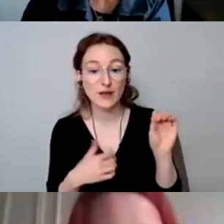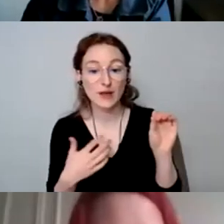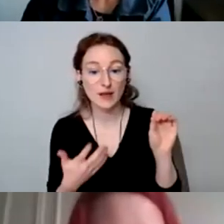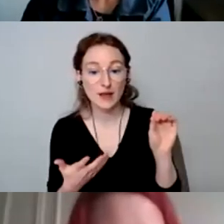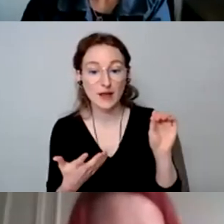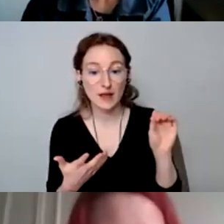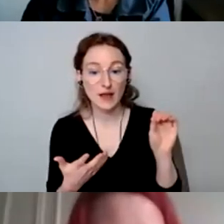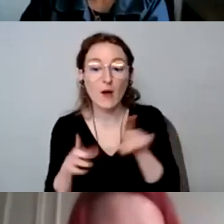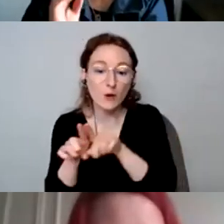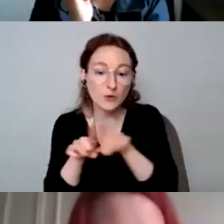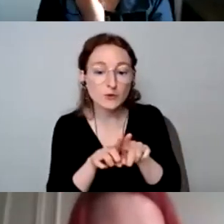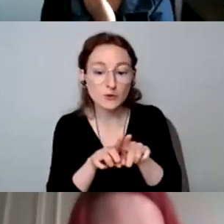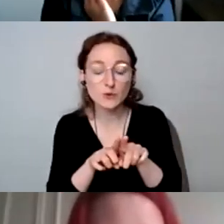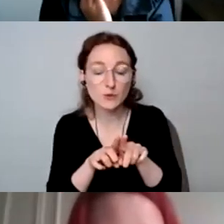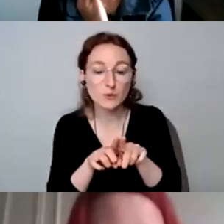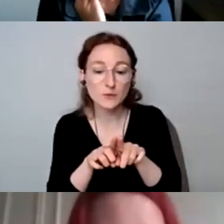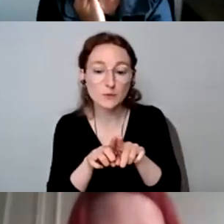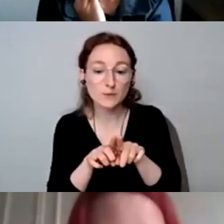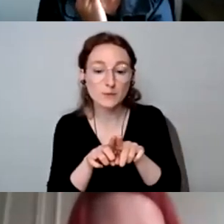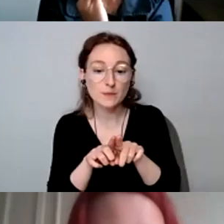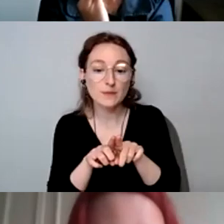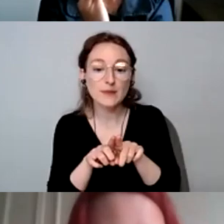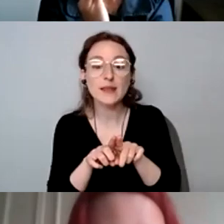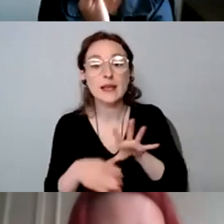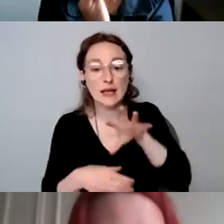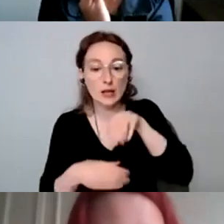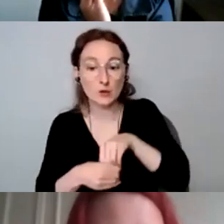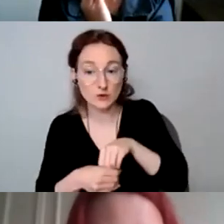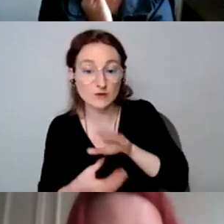There are also, of course, inclusive schools.